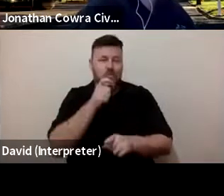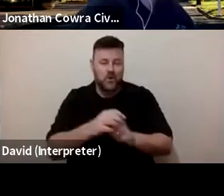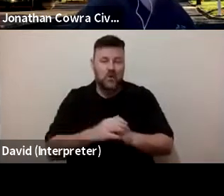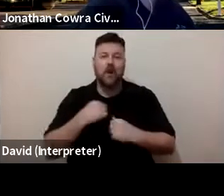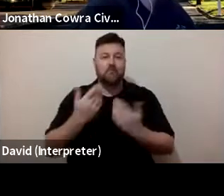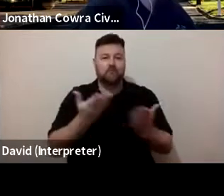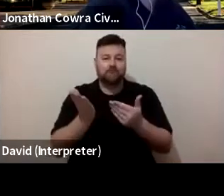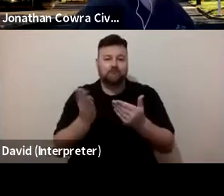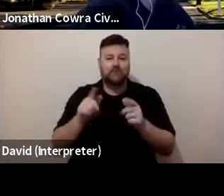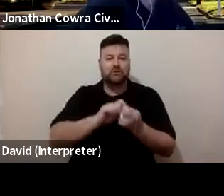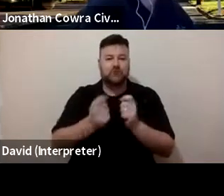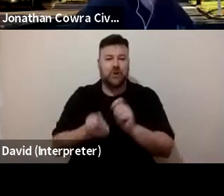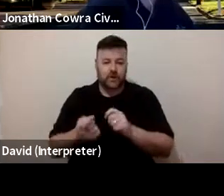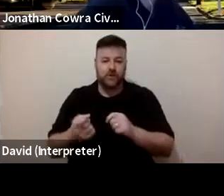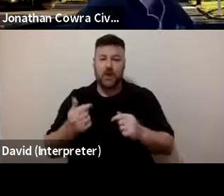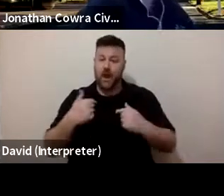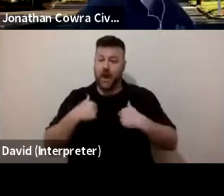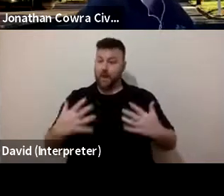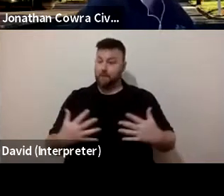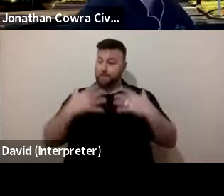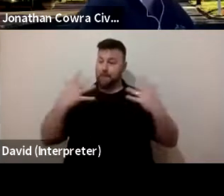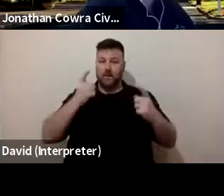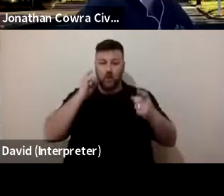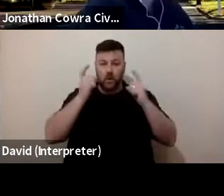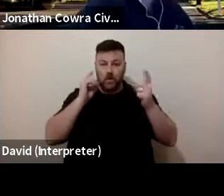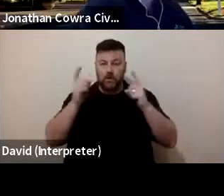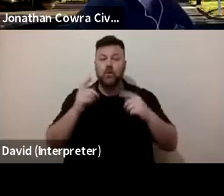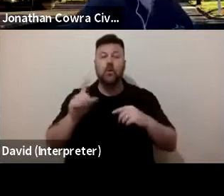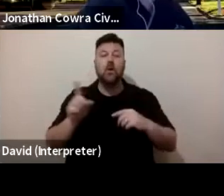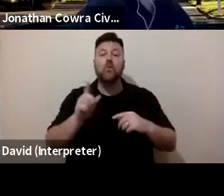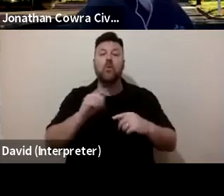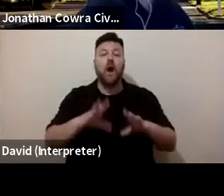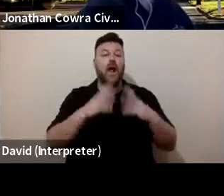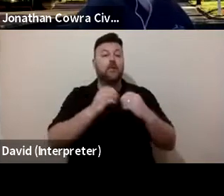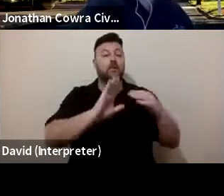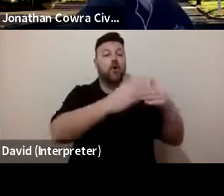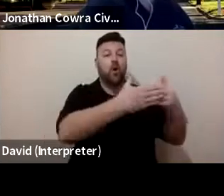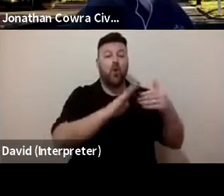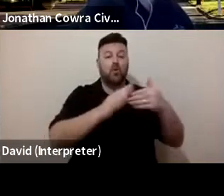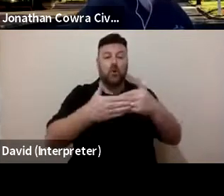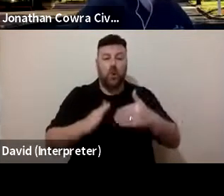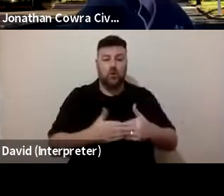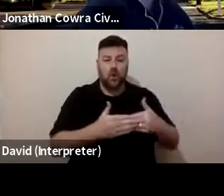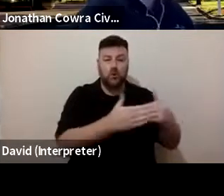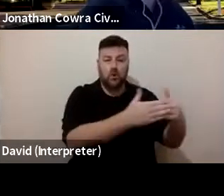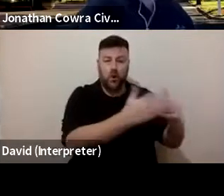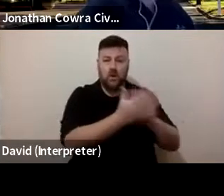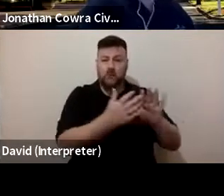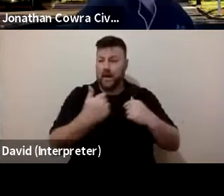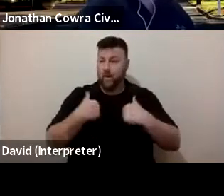because our primary kind of concern was with the shutdown was that all these artists we were employing would not have a job.